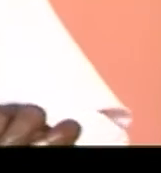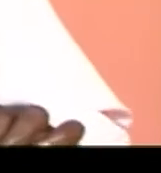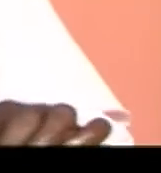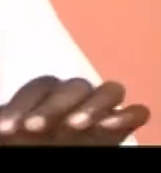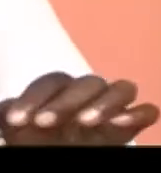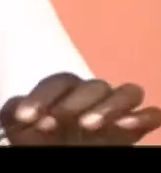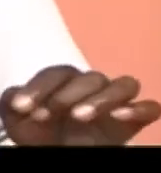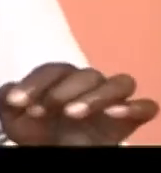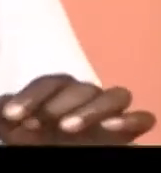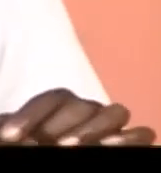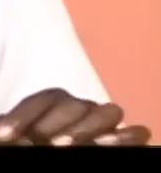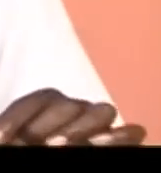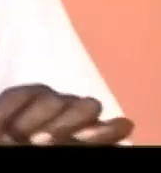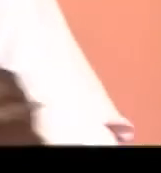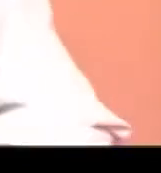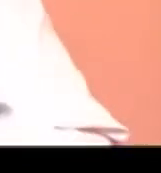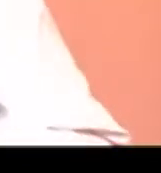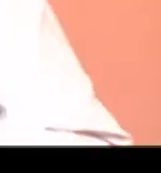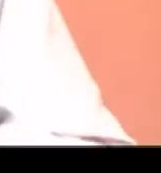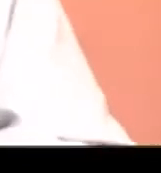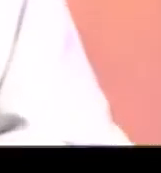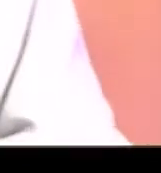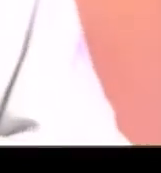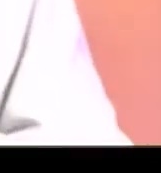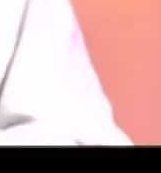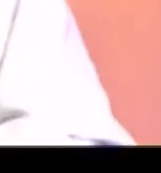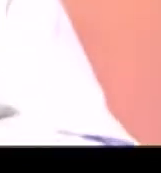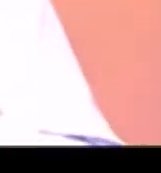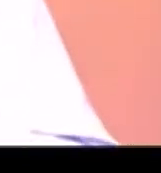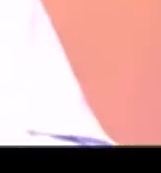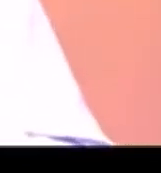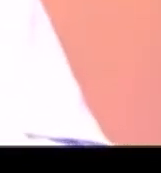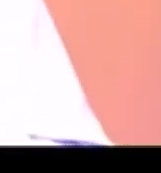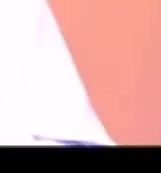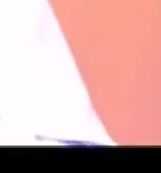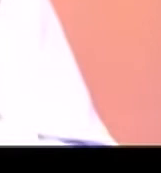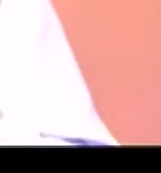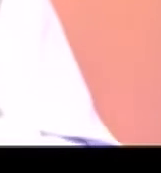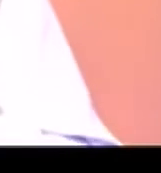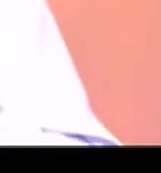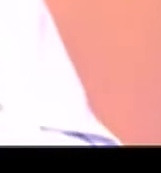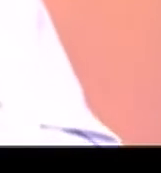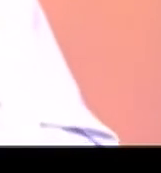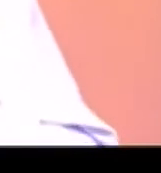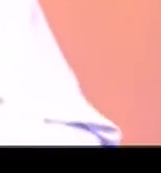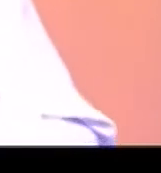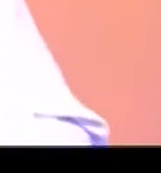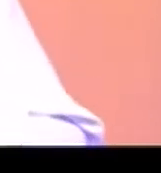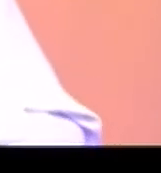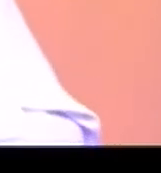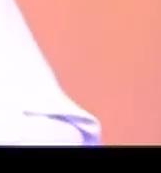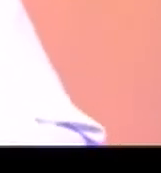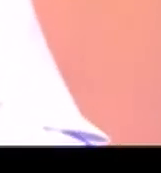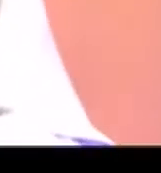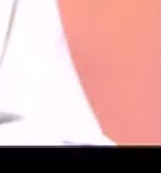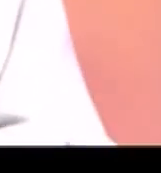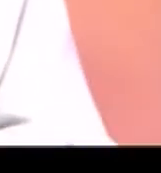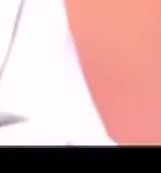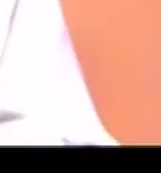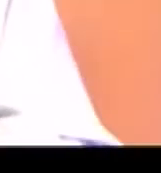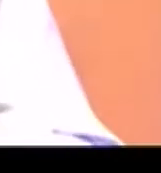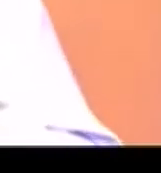Joel, chapter 2, verse 25 and 26. I